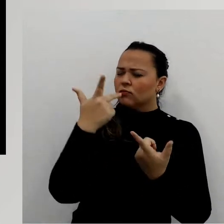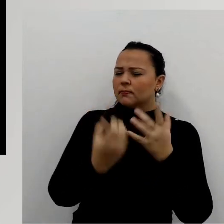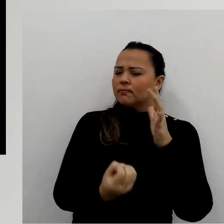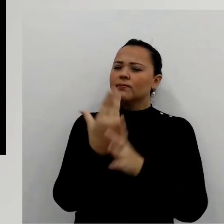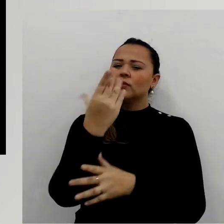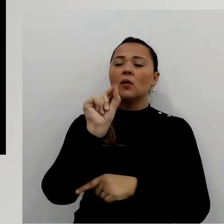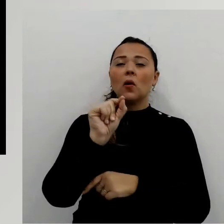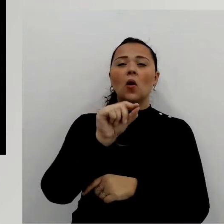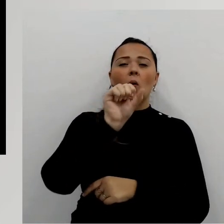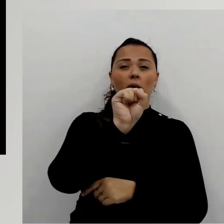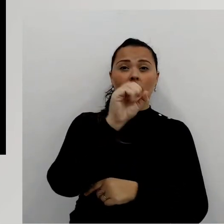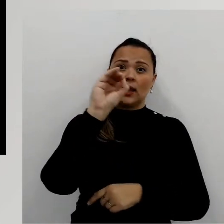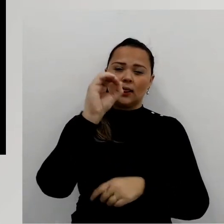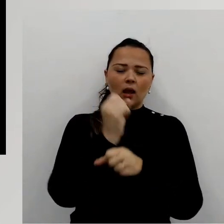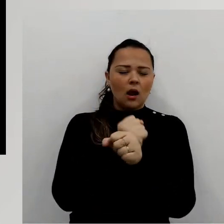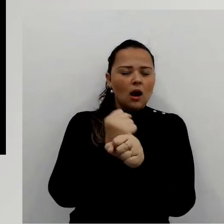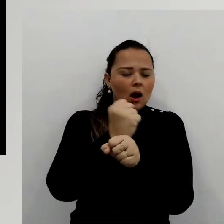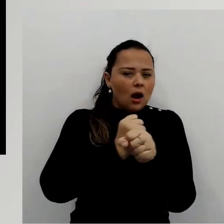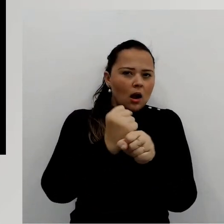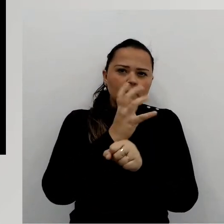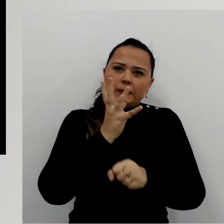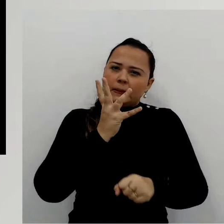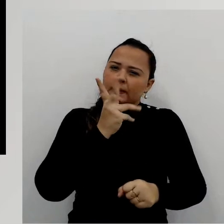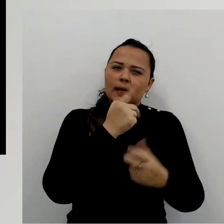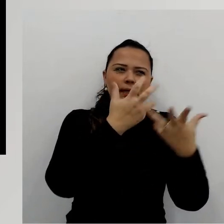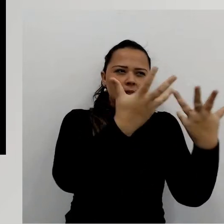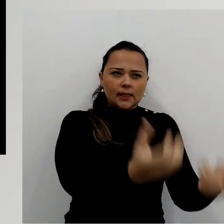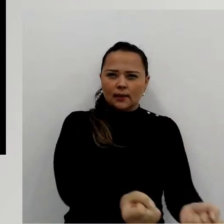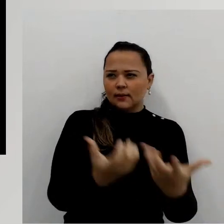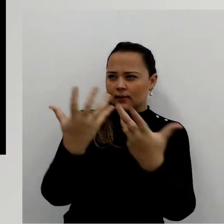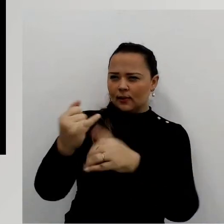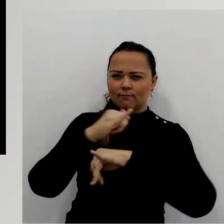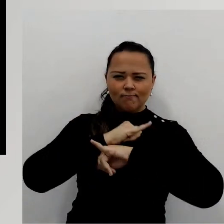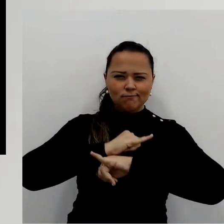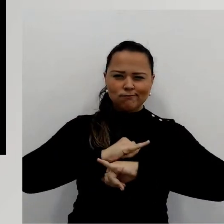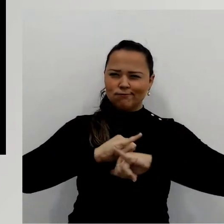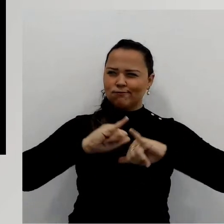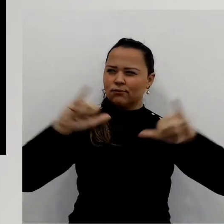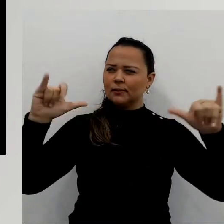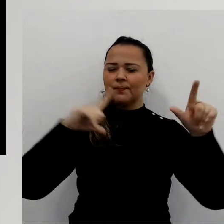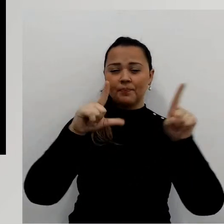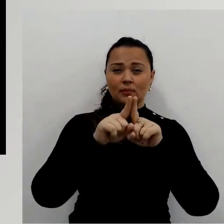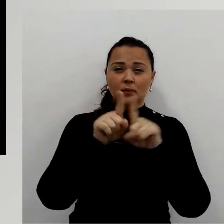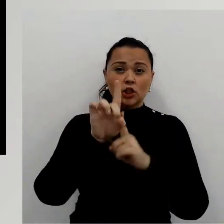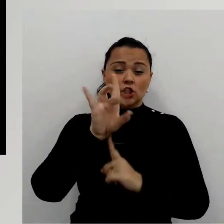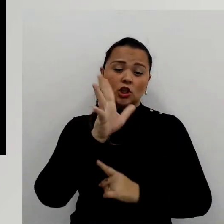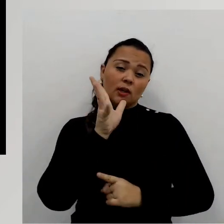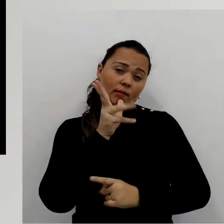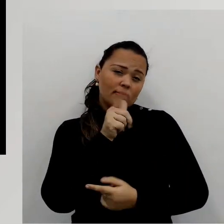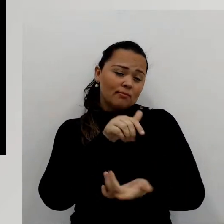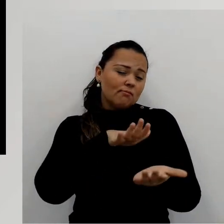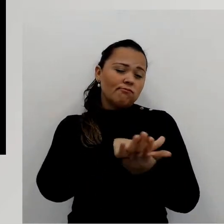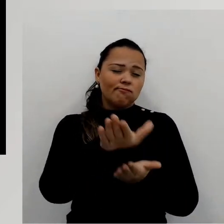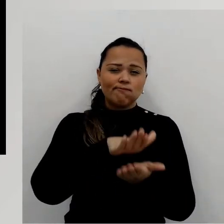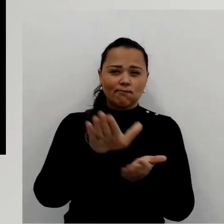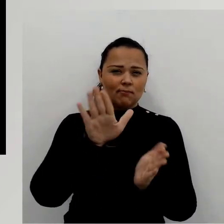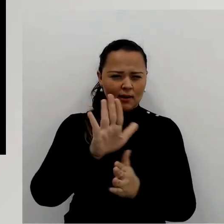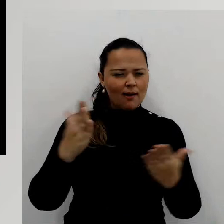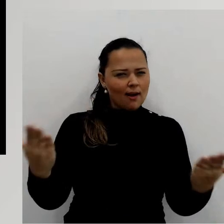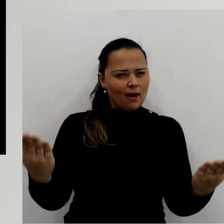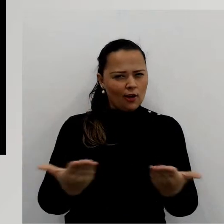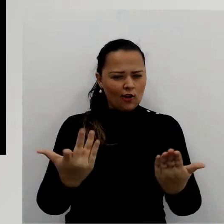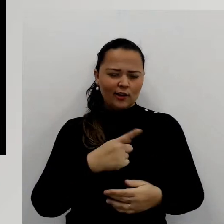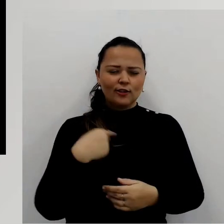many years, it was considered only for quick and dirty printing. And now, of course, offset lithography dominates. However, it is